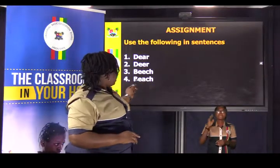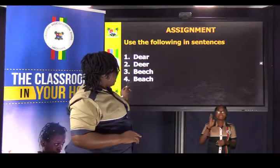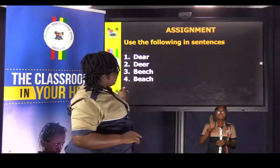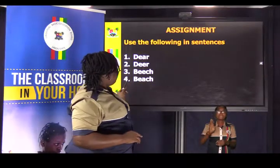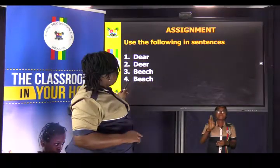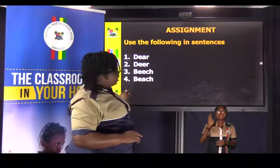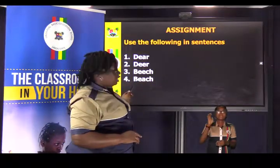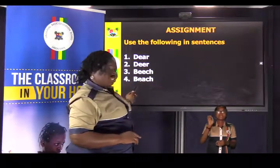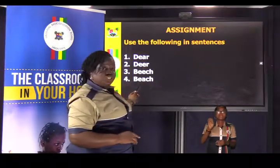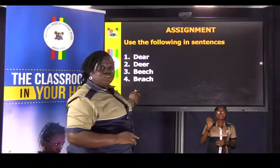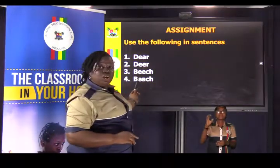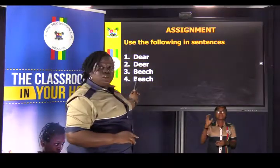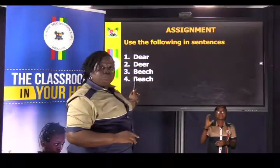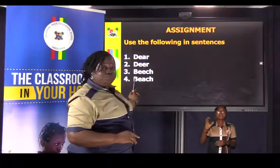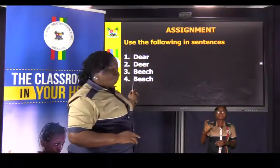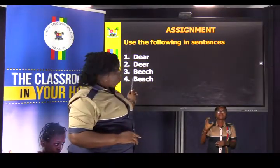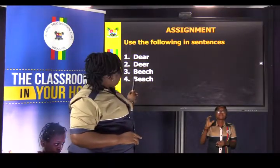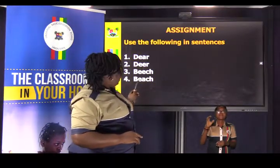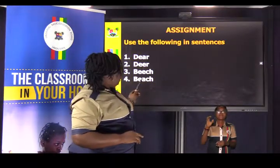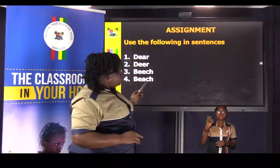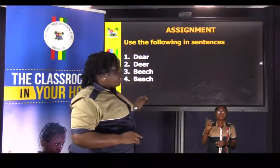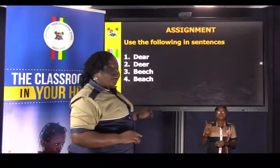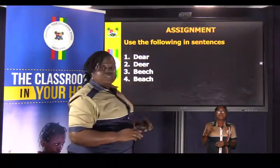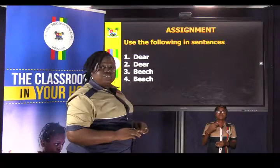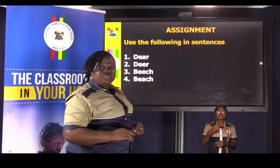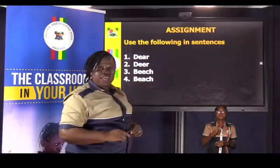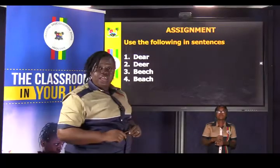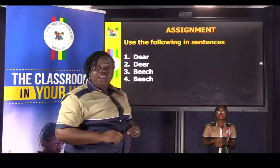B-E-E-C-H, and beach,